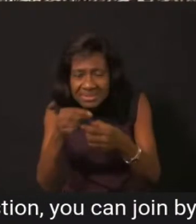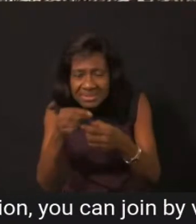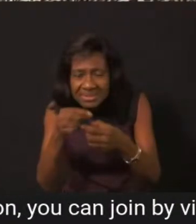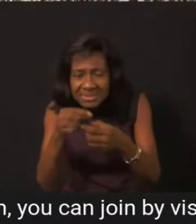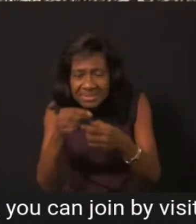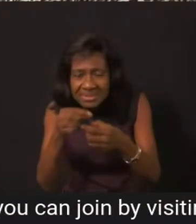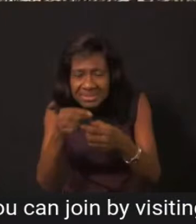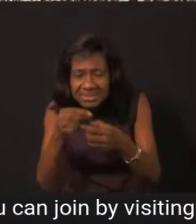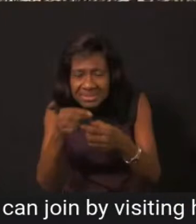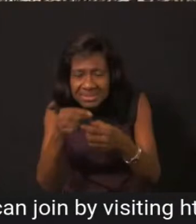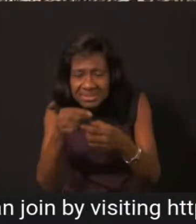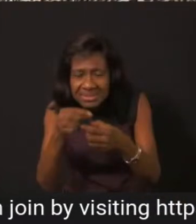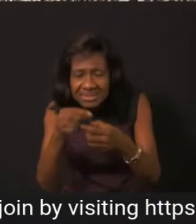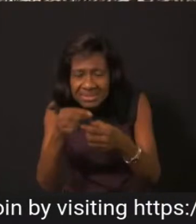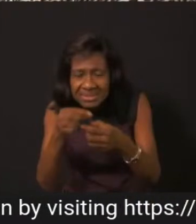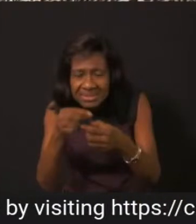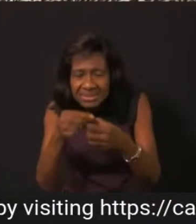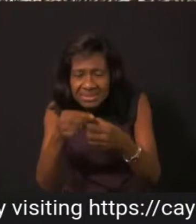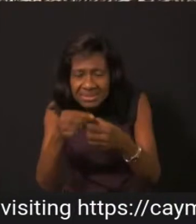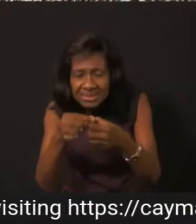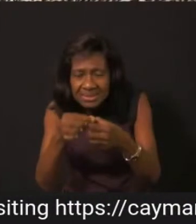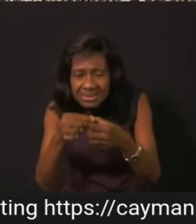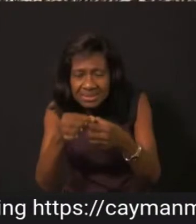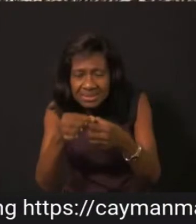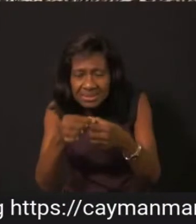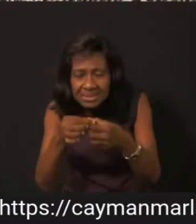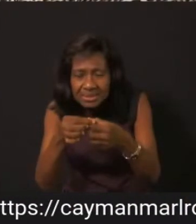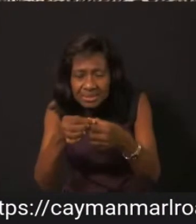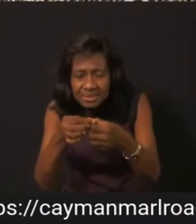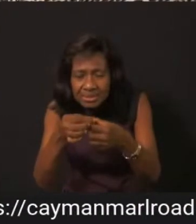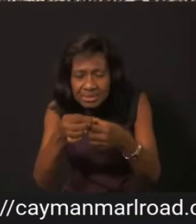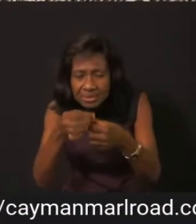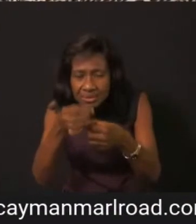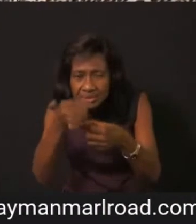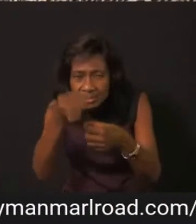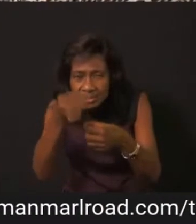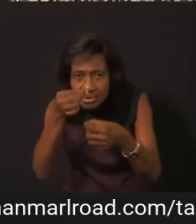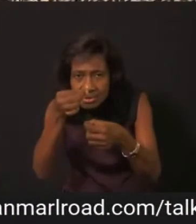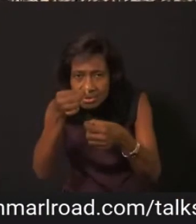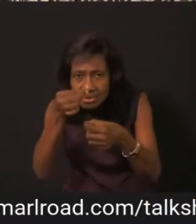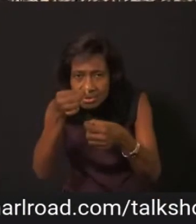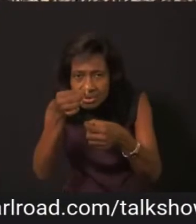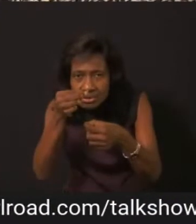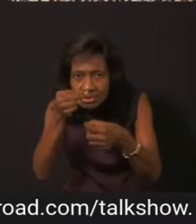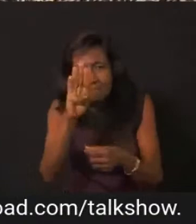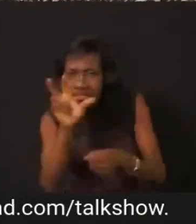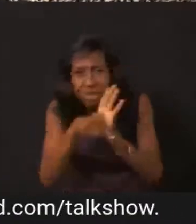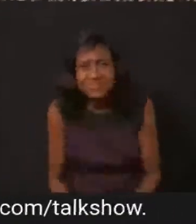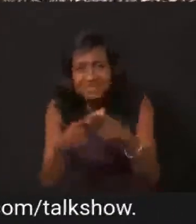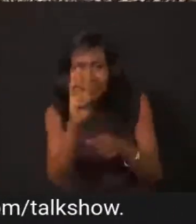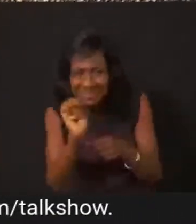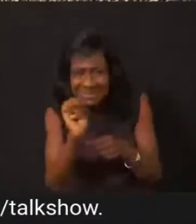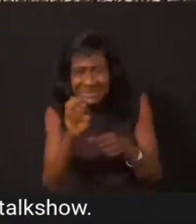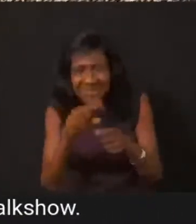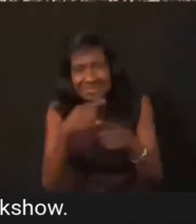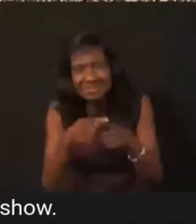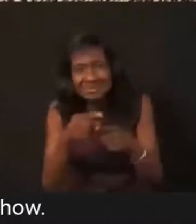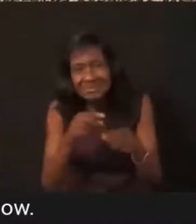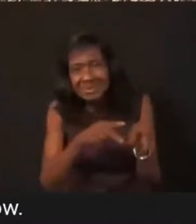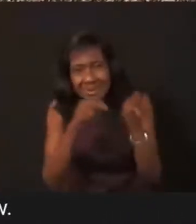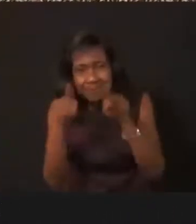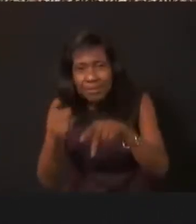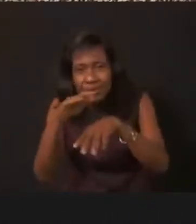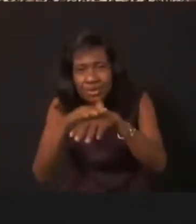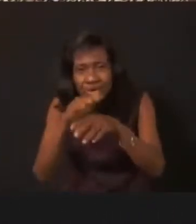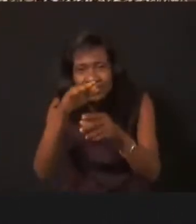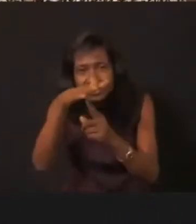swab out, if you squeeze the tube, so you hold back all the liquid, and then I'll put the little lid on there for you to put on the top.